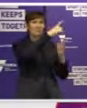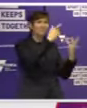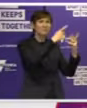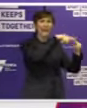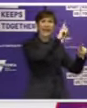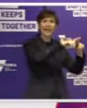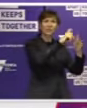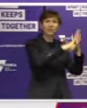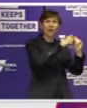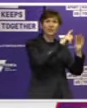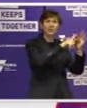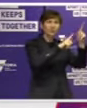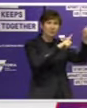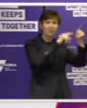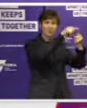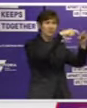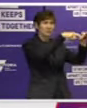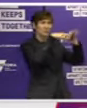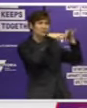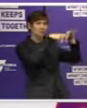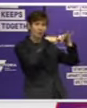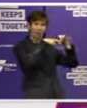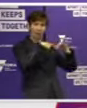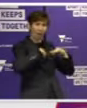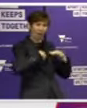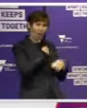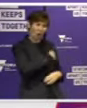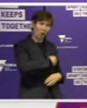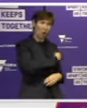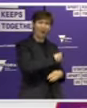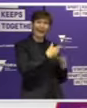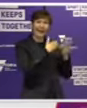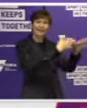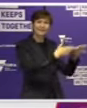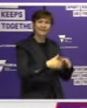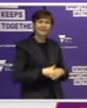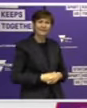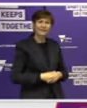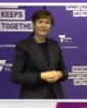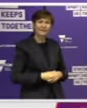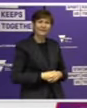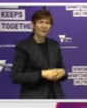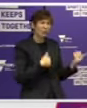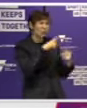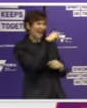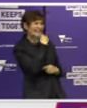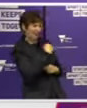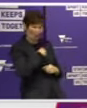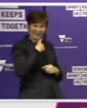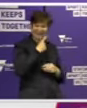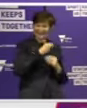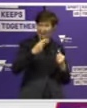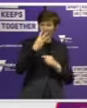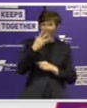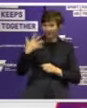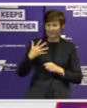answered absolutely accurately. But I suppose you can't quite have it both ways, that I said something at 3:15 but it didn't happen